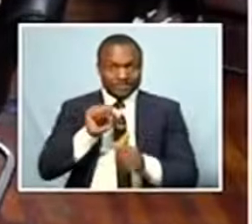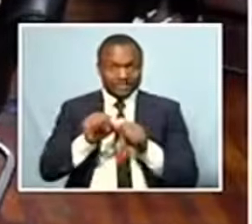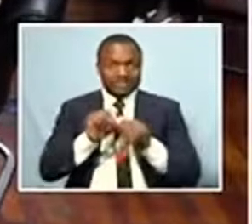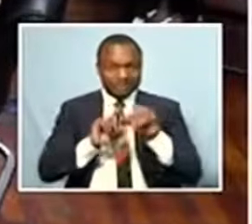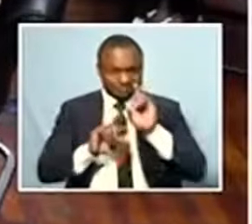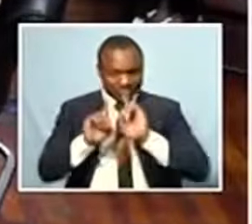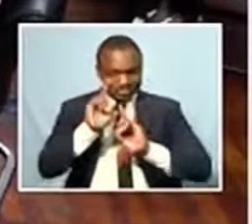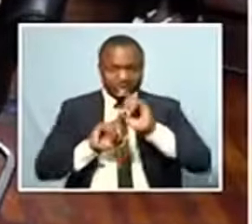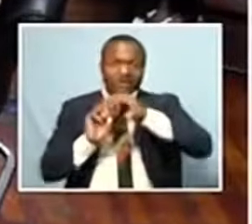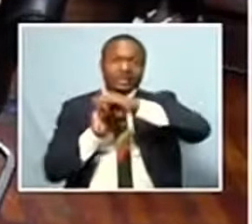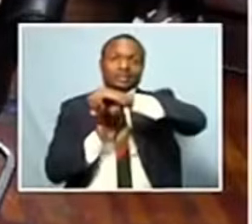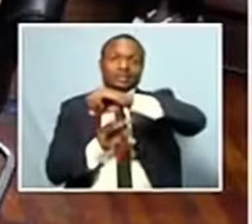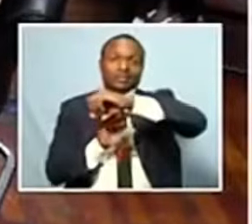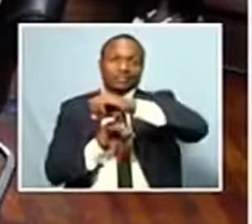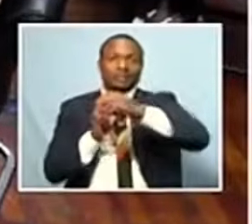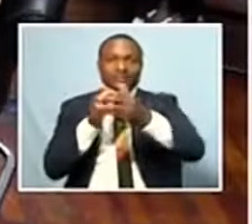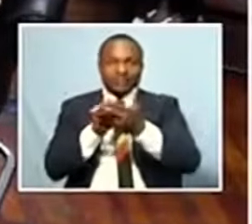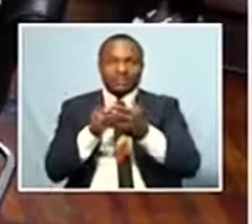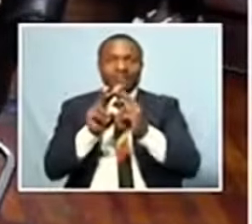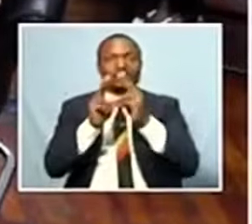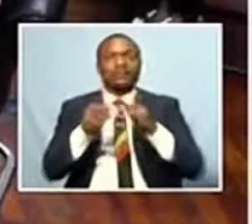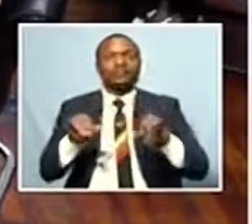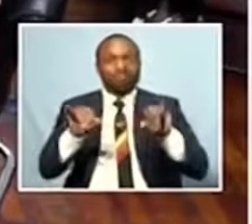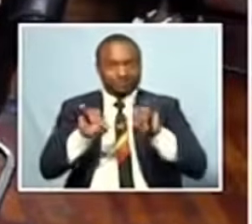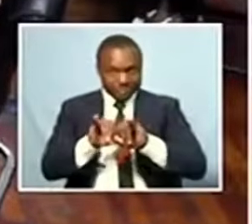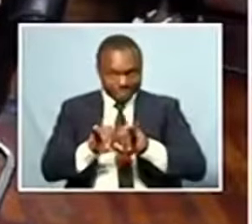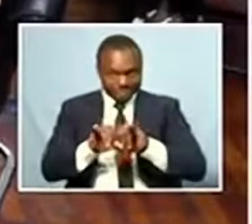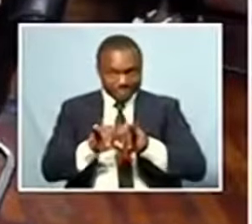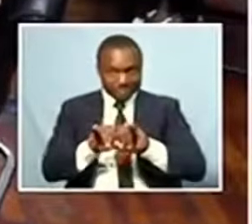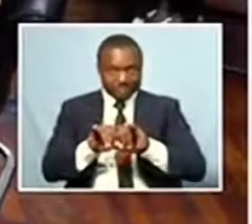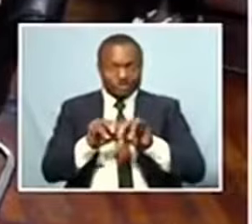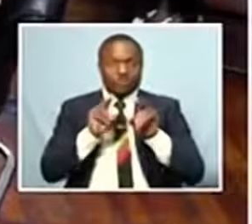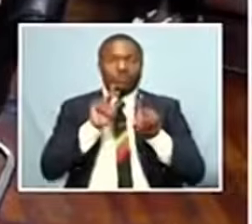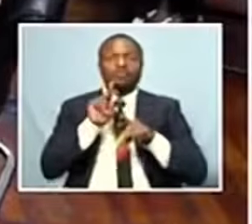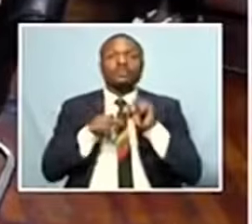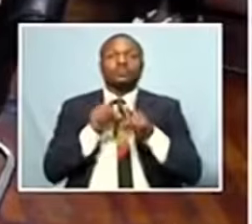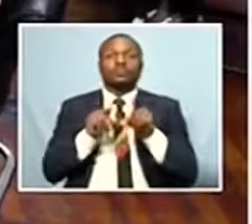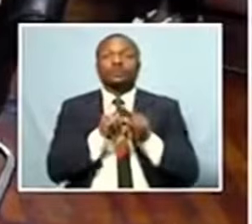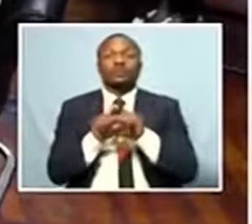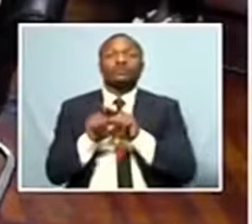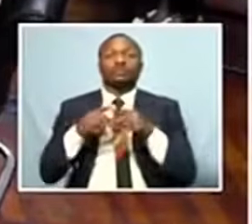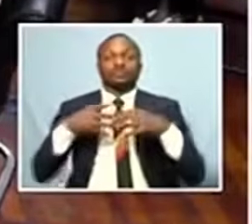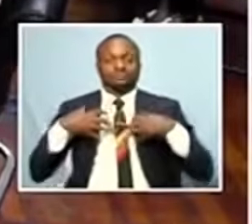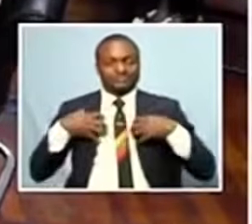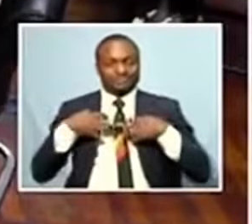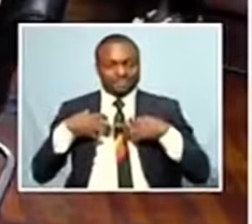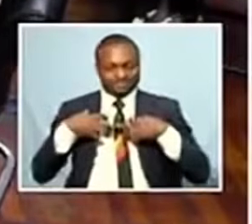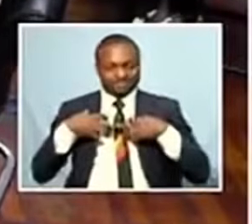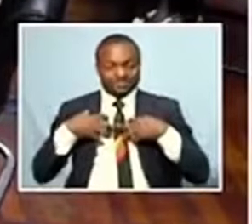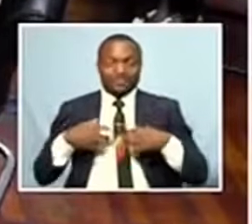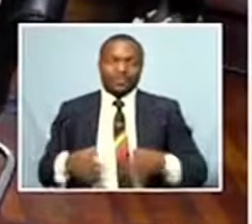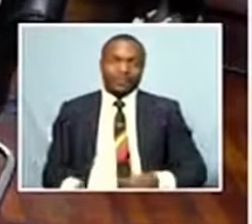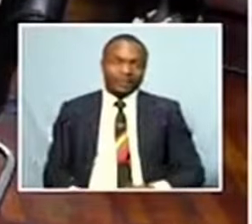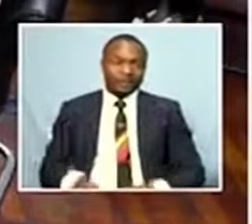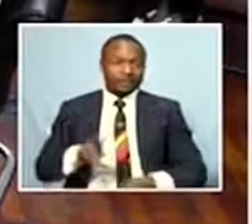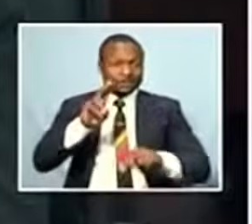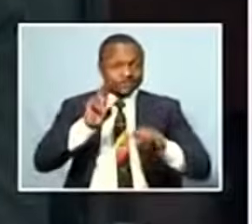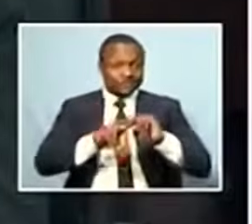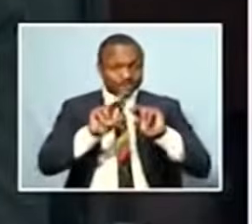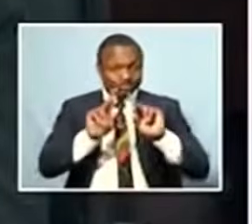here because of their importance to mankind and our animals out there in our constituencies. Just like the Chair